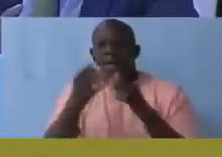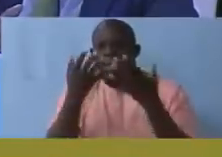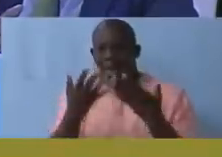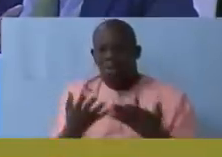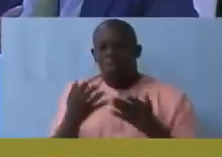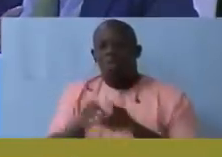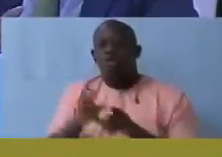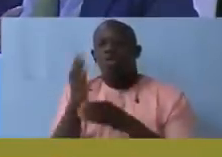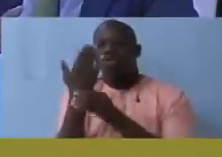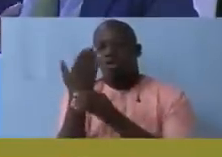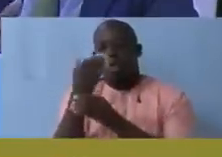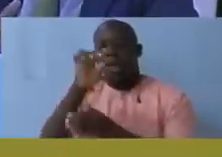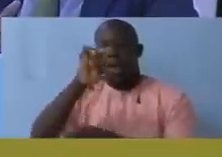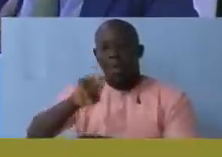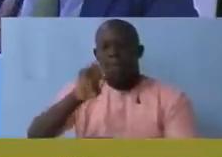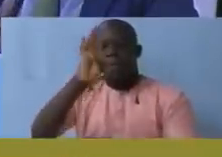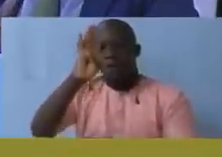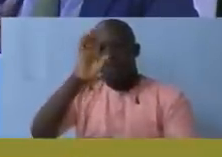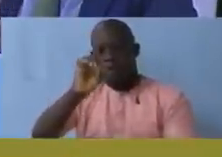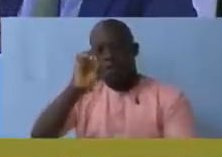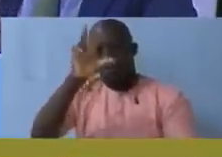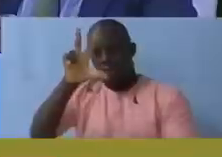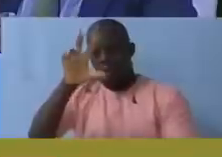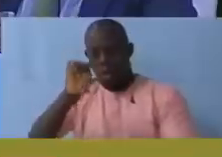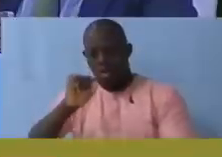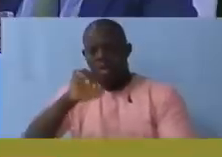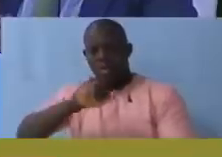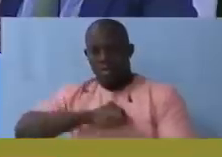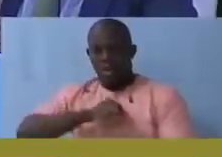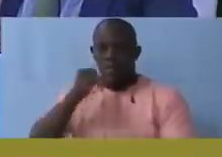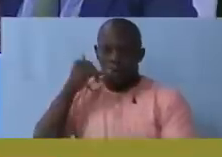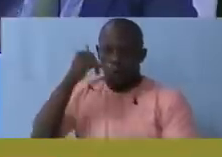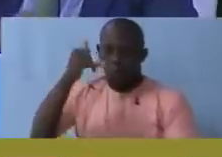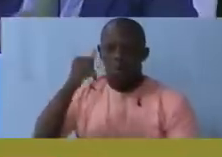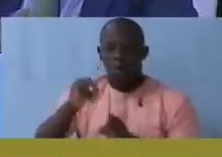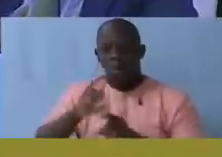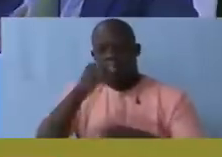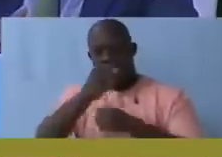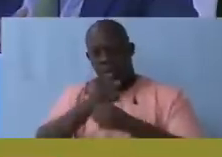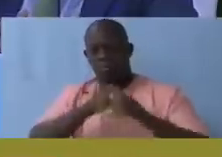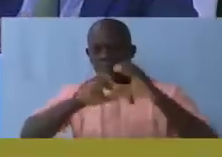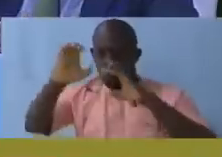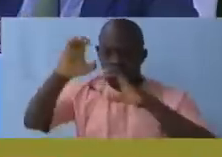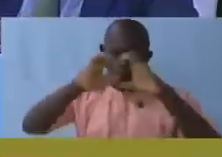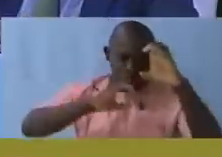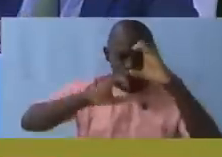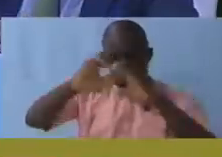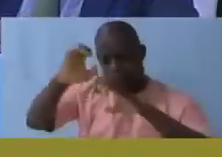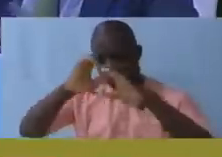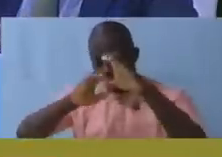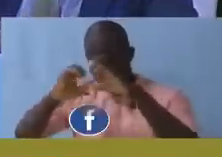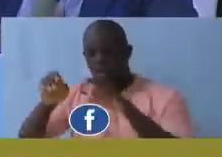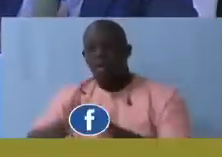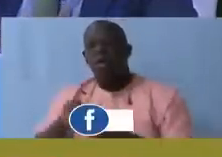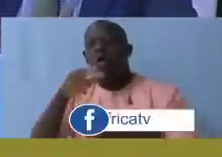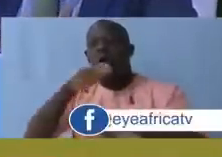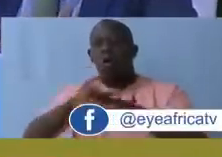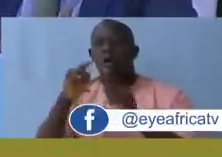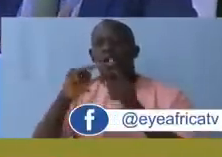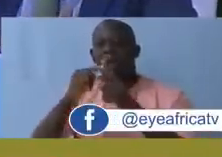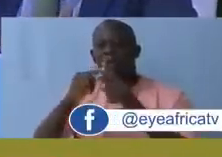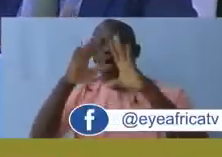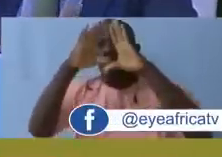called, but you know, means of transaction or calls, they did to the lab, and